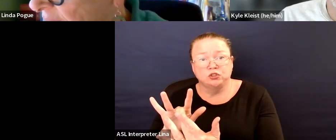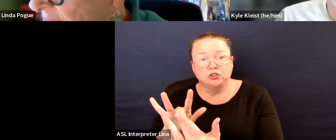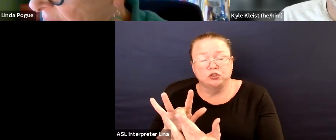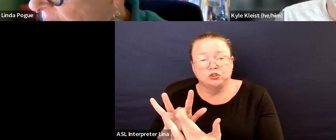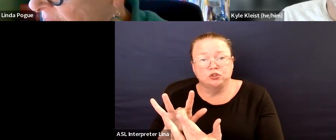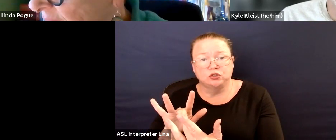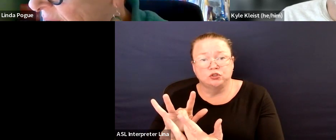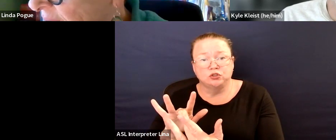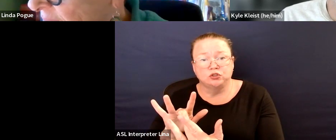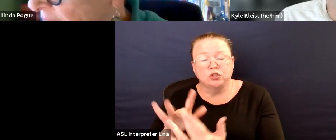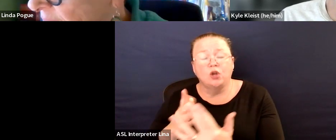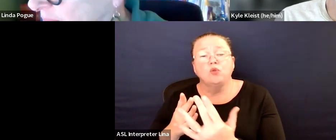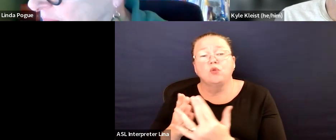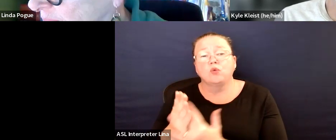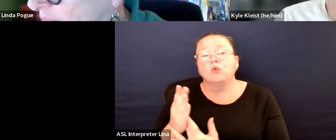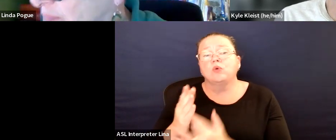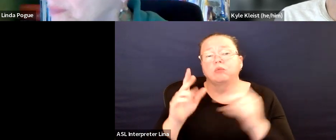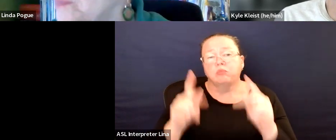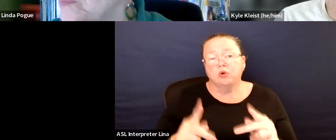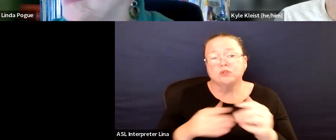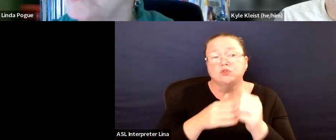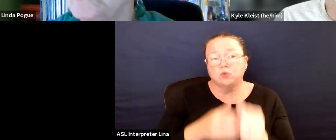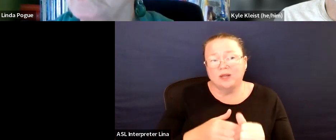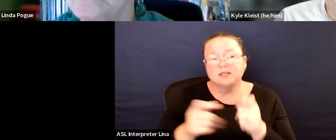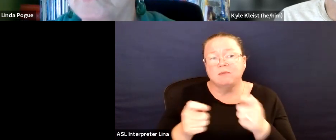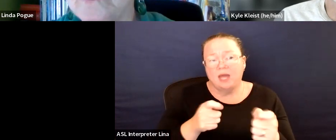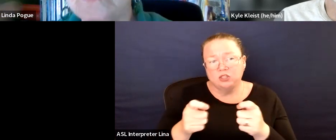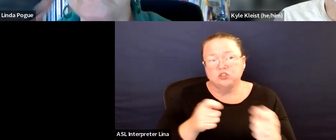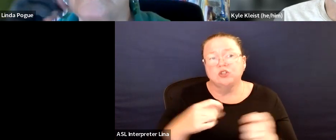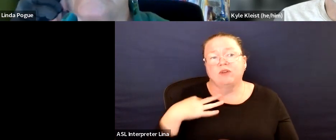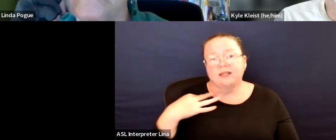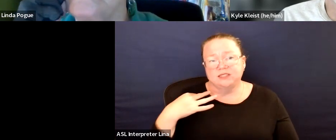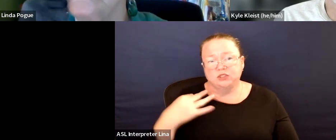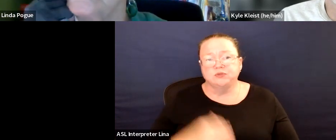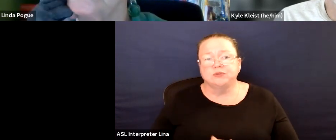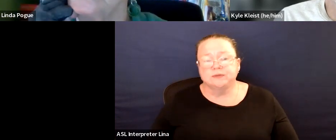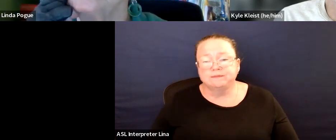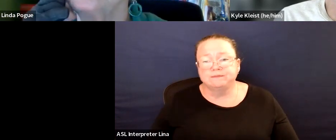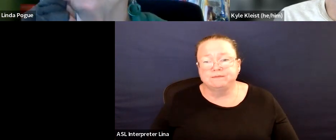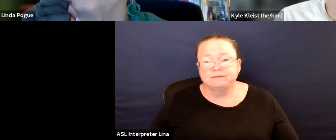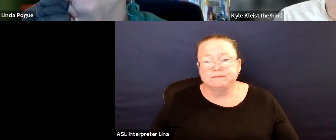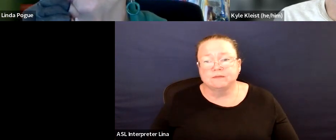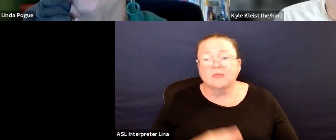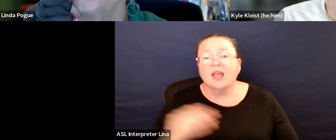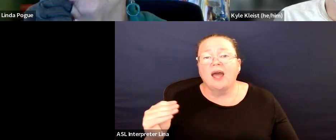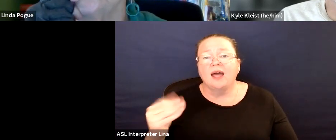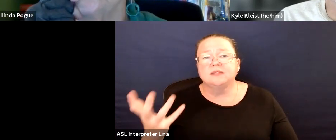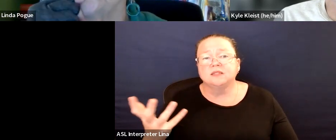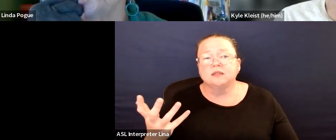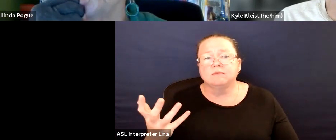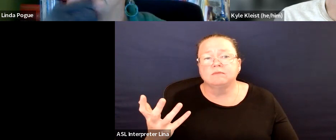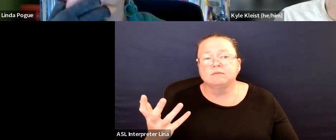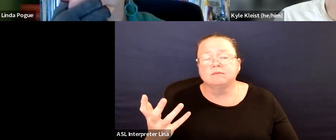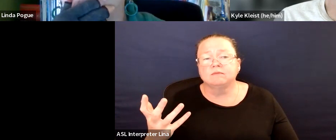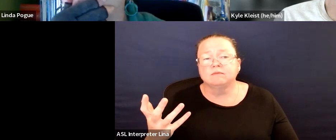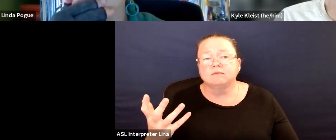and the through lack of someone to direct and manage the volunteer. And then